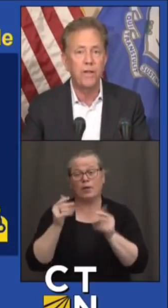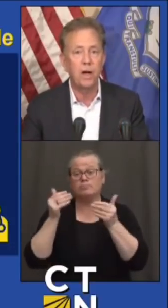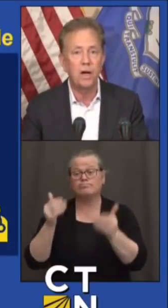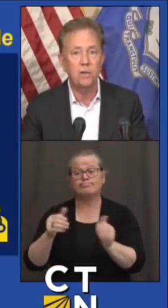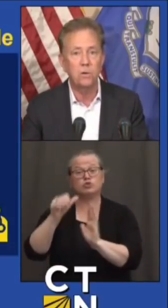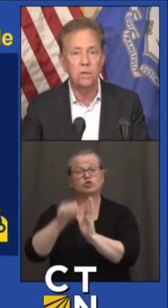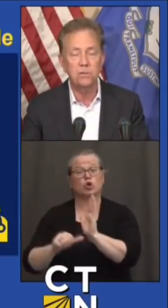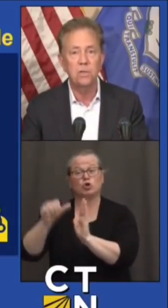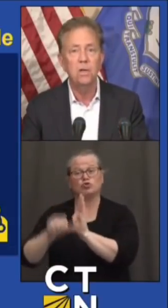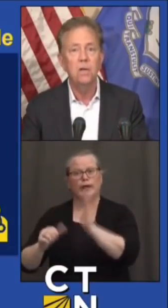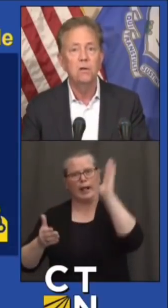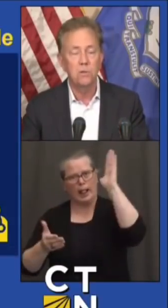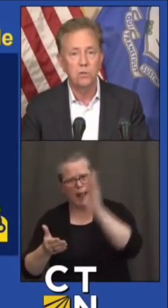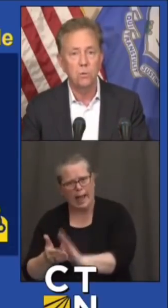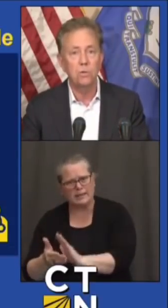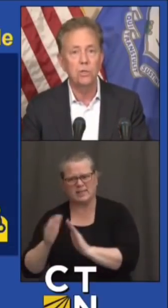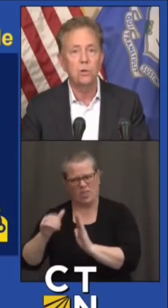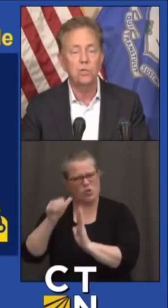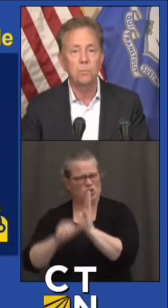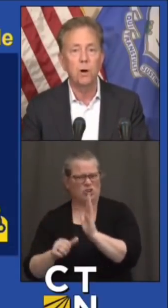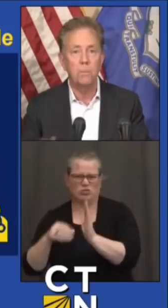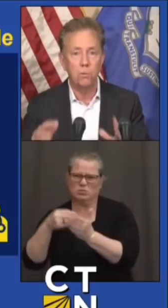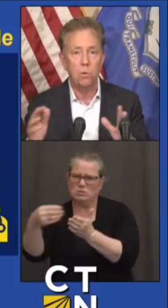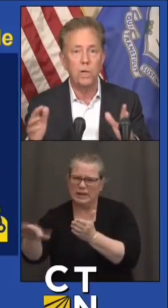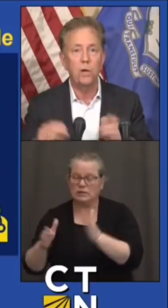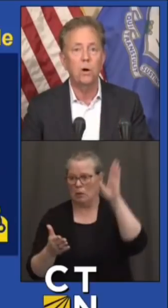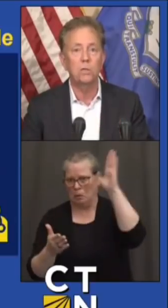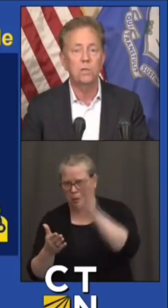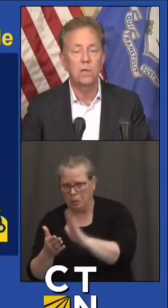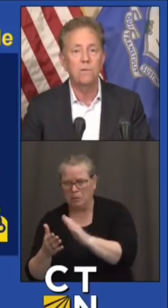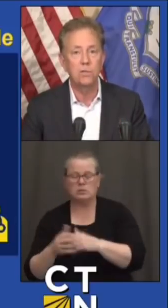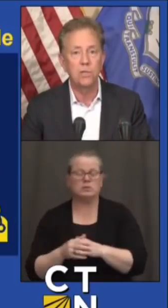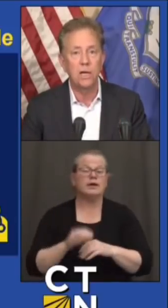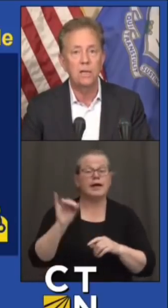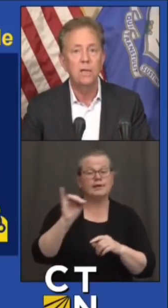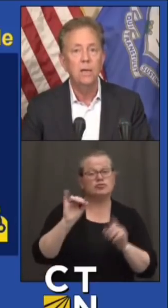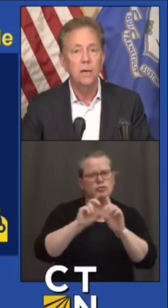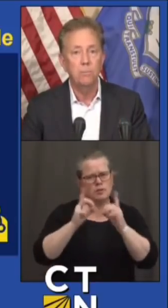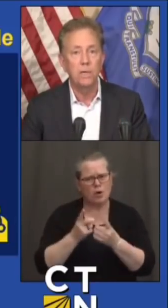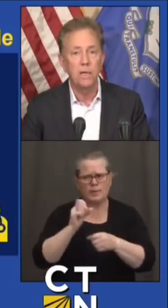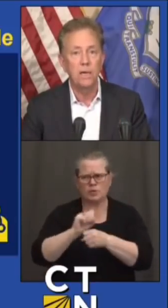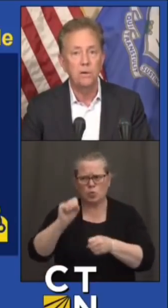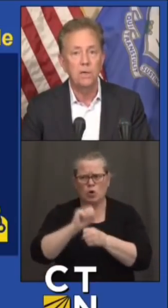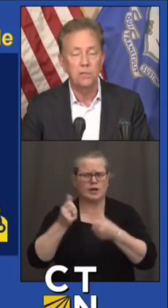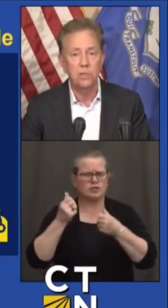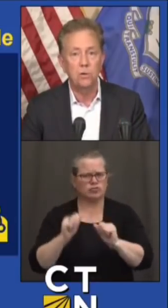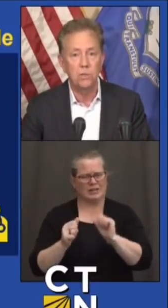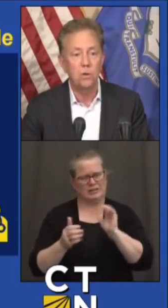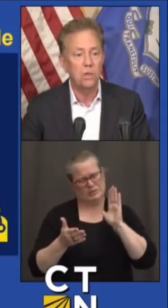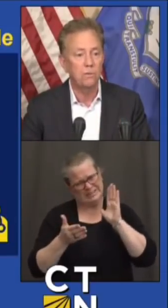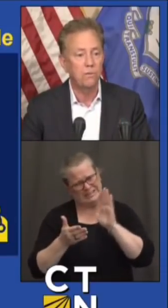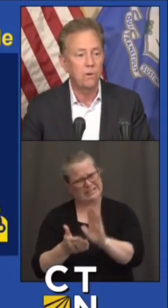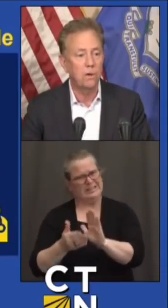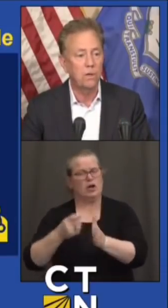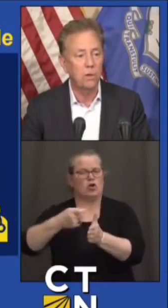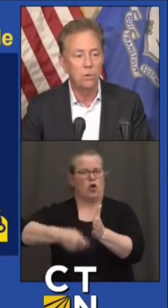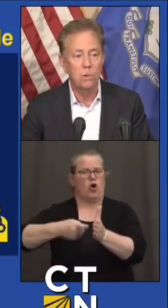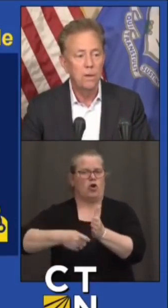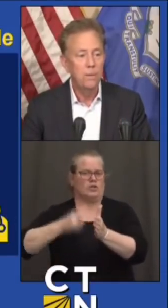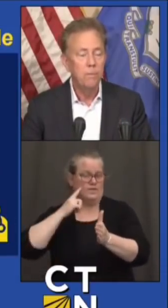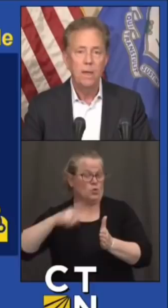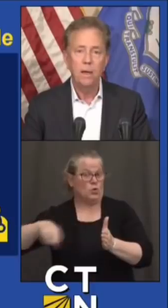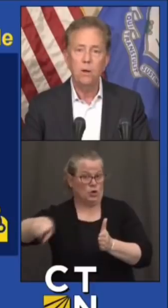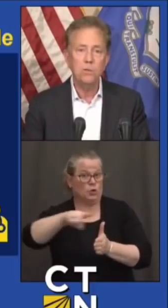relatively high cost. There's also insurance department working hard to leverage that and bring down insurance costs for